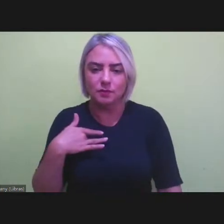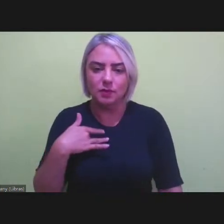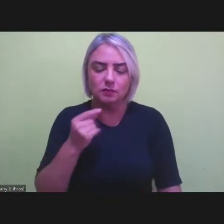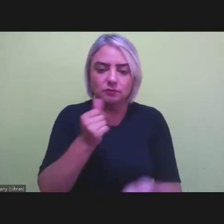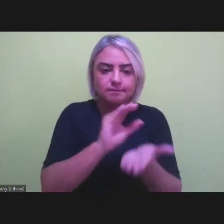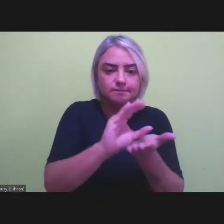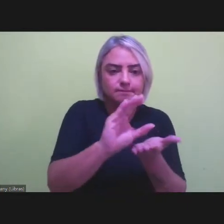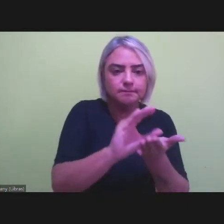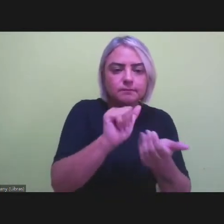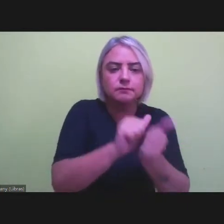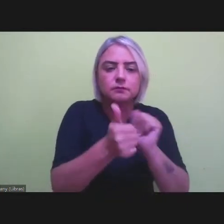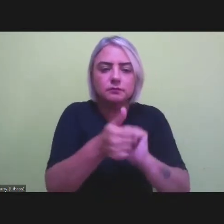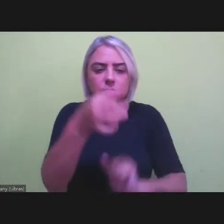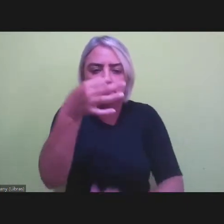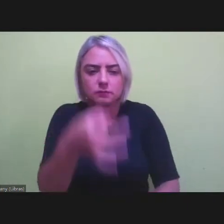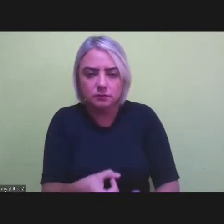health.